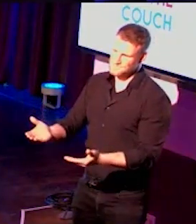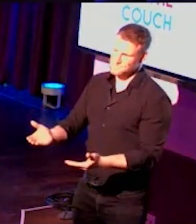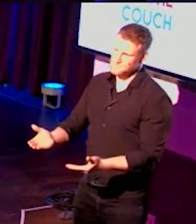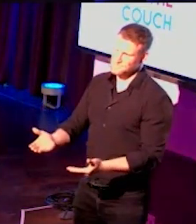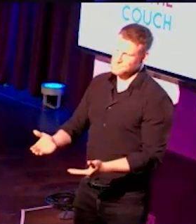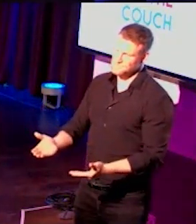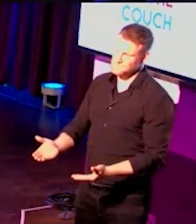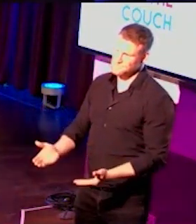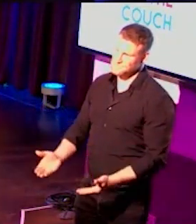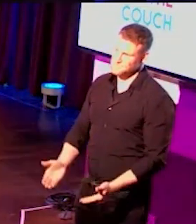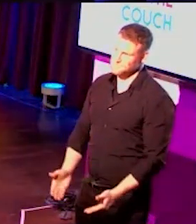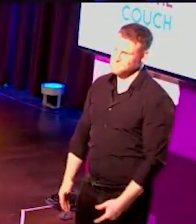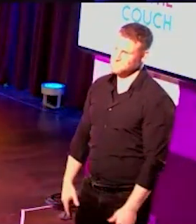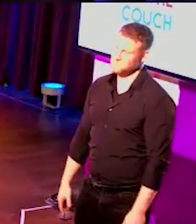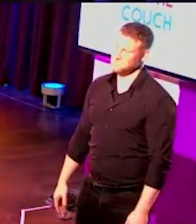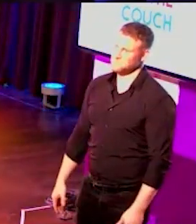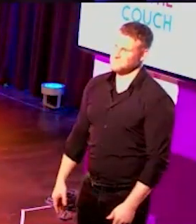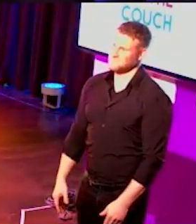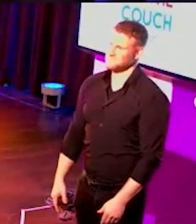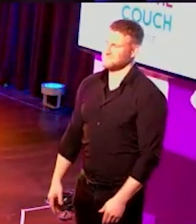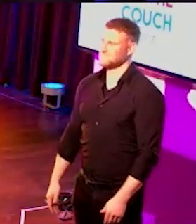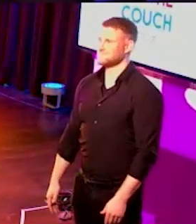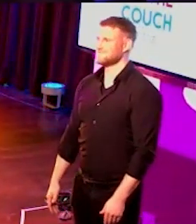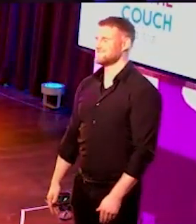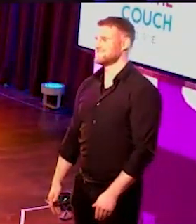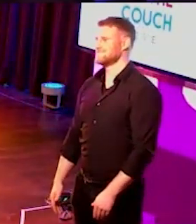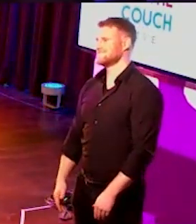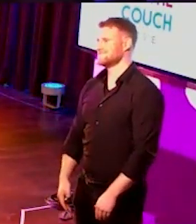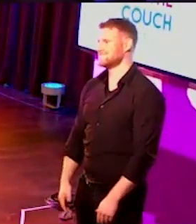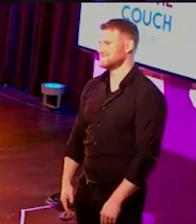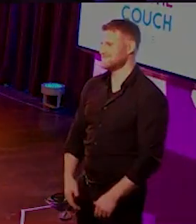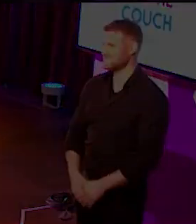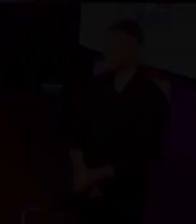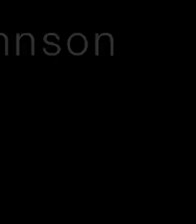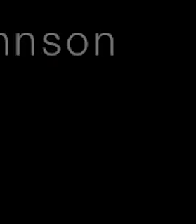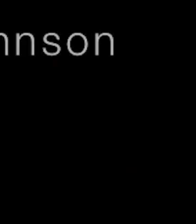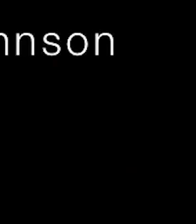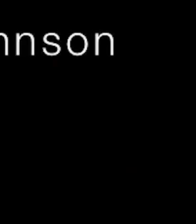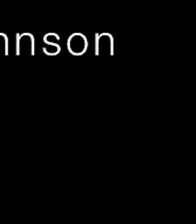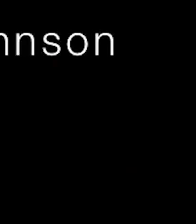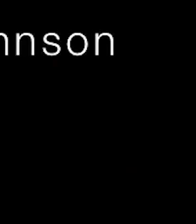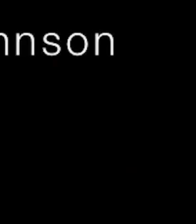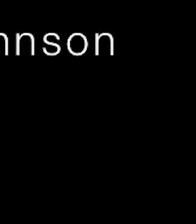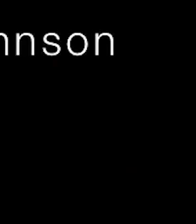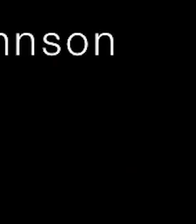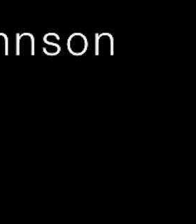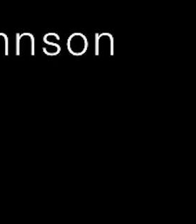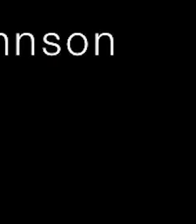Thank you.